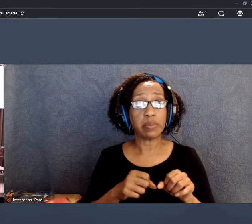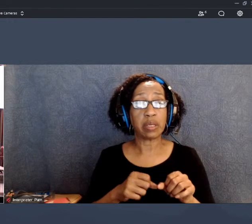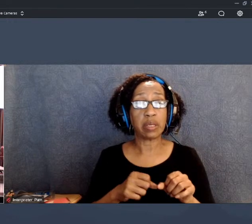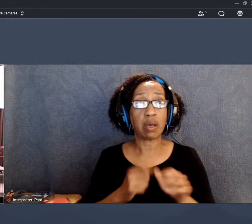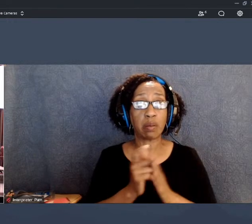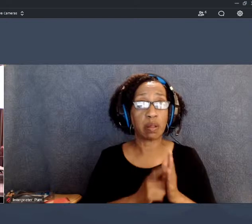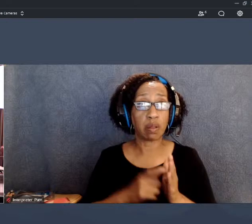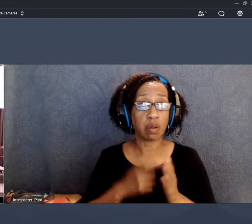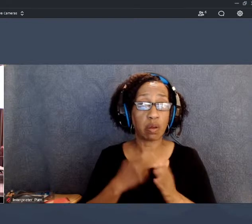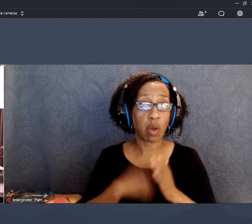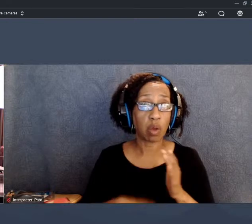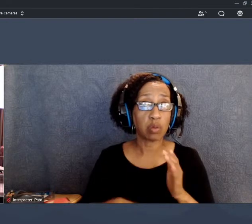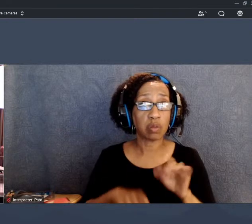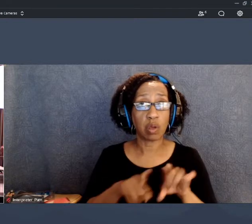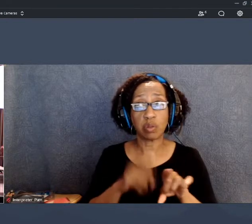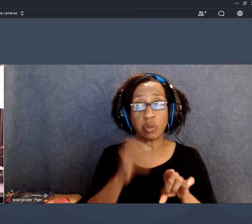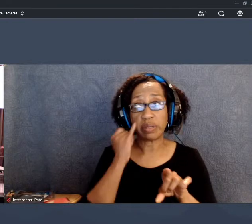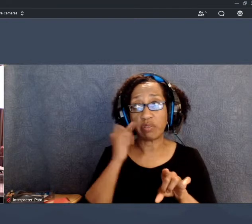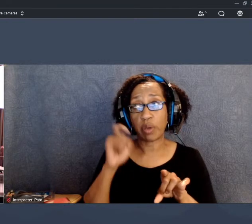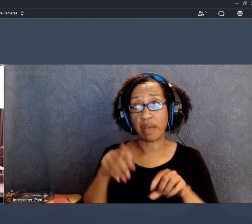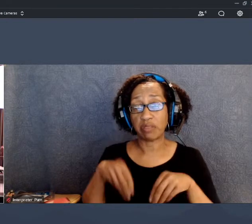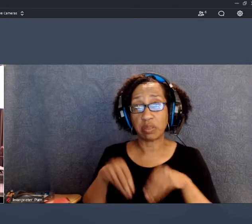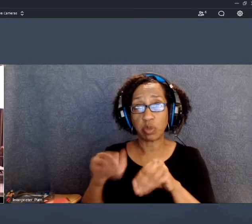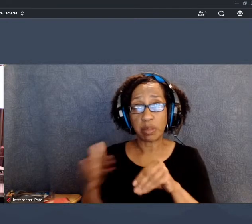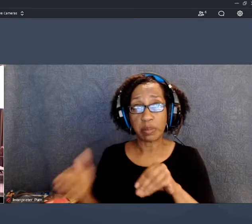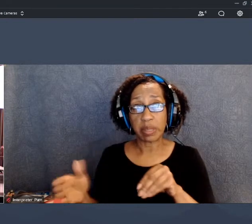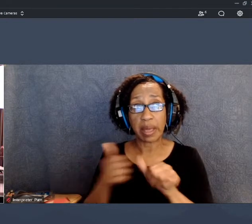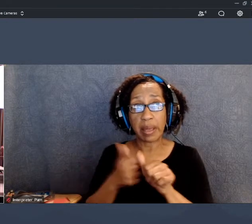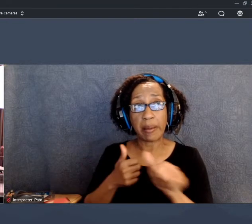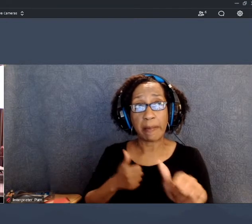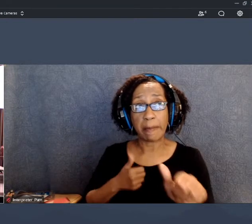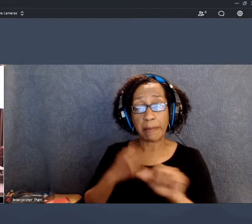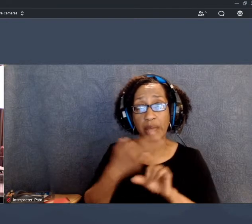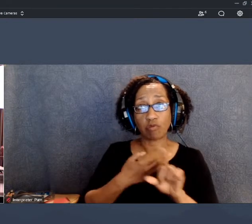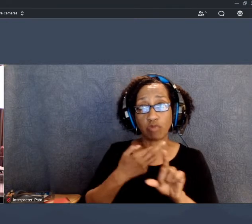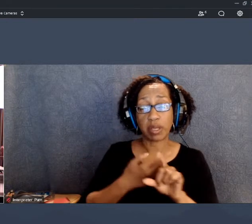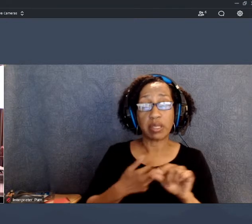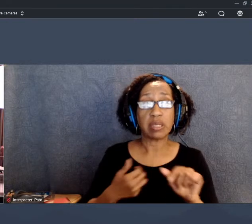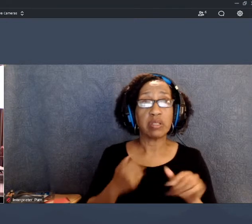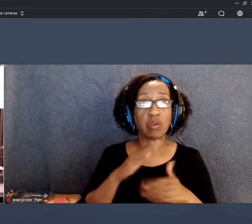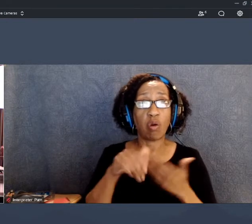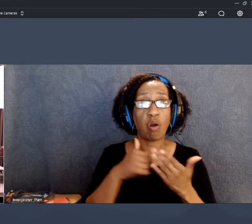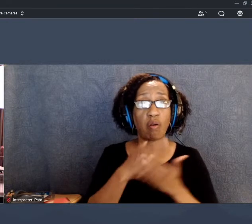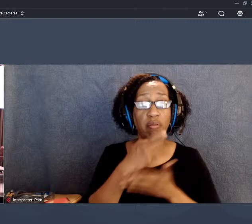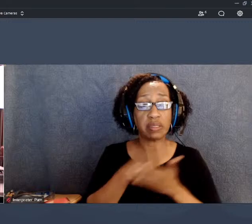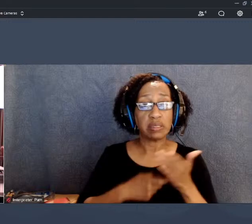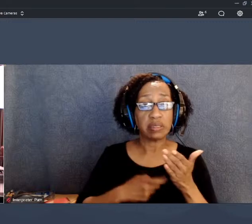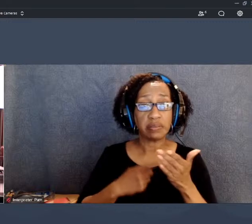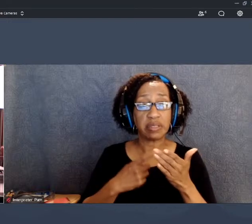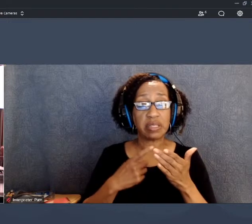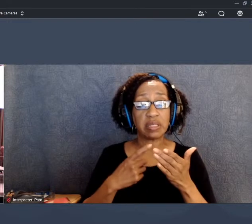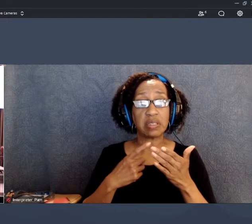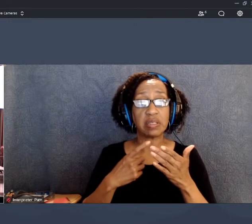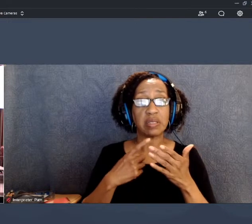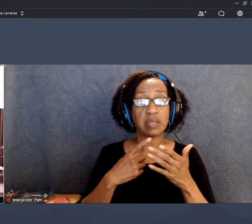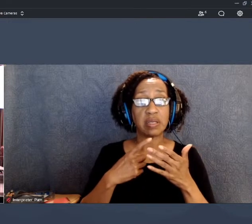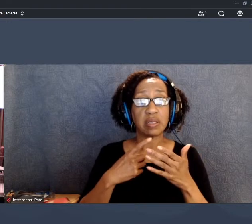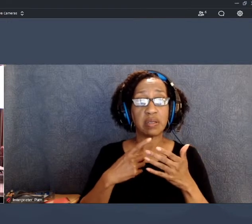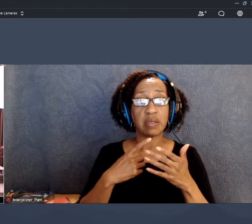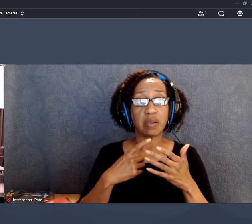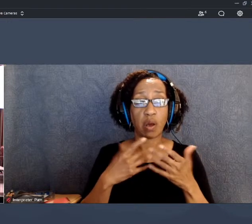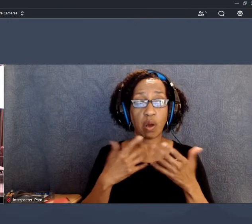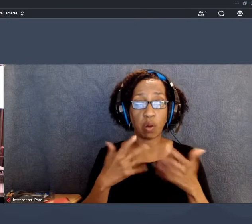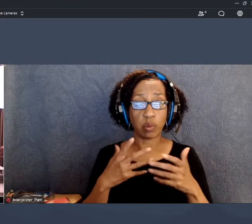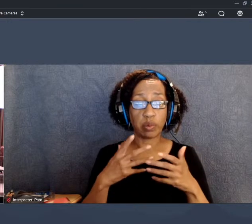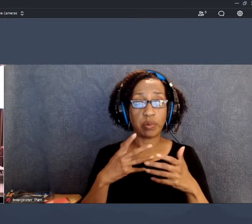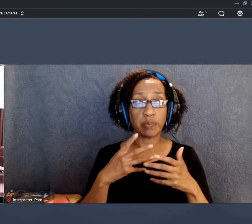moving someone's property and back rent. So all of the fees are associated with this action would